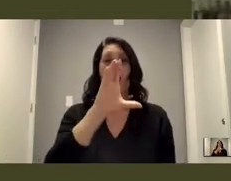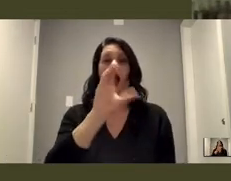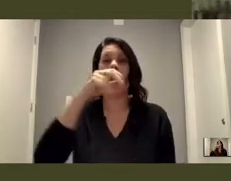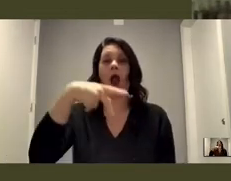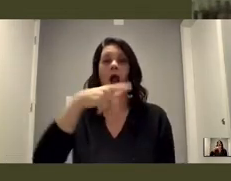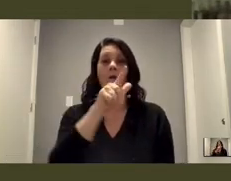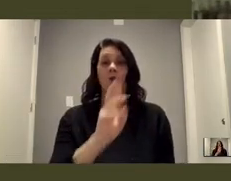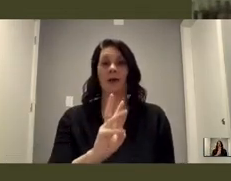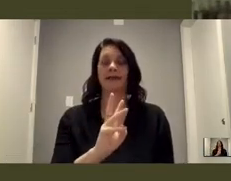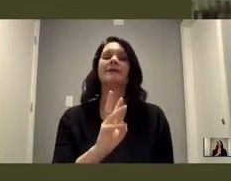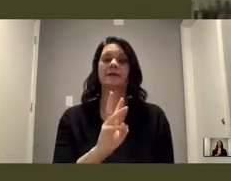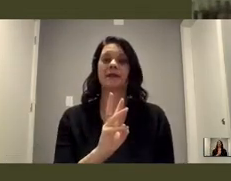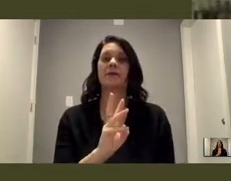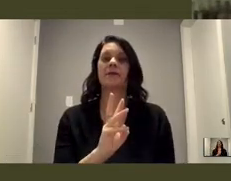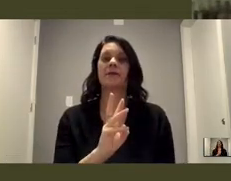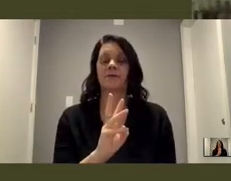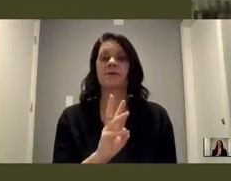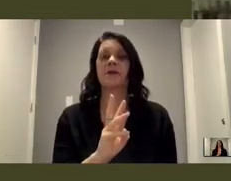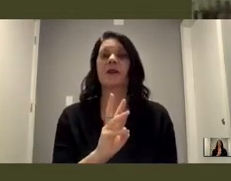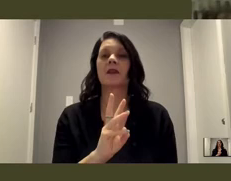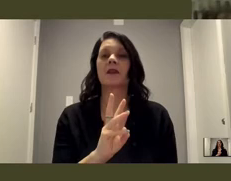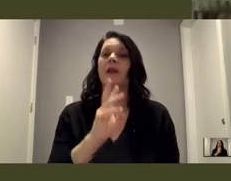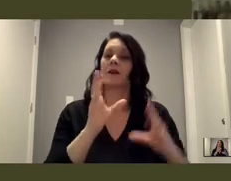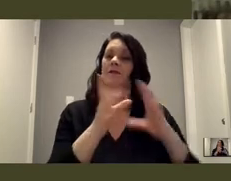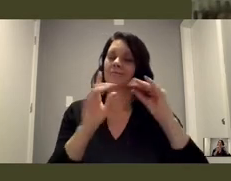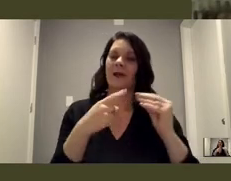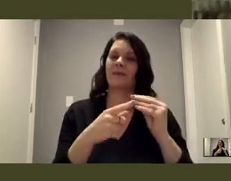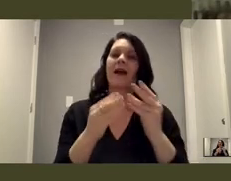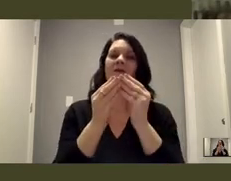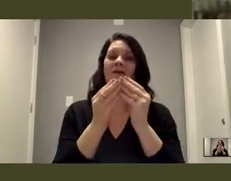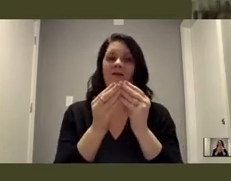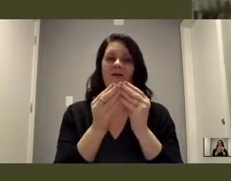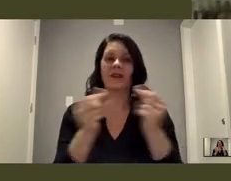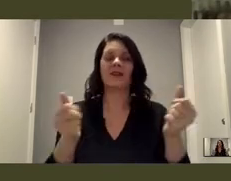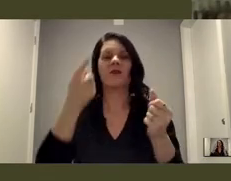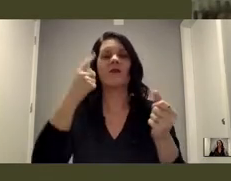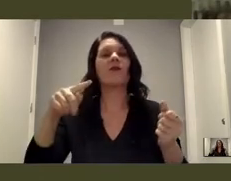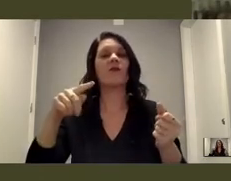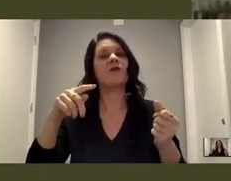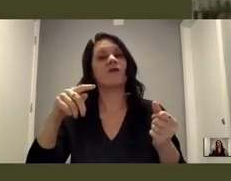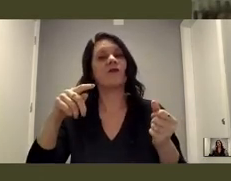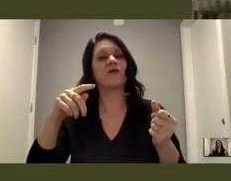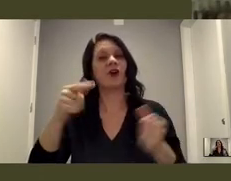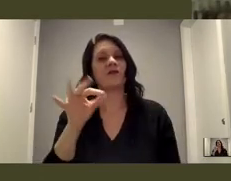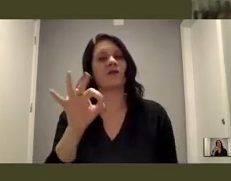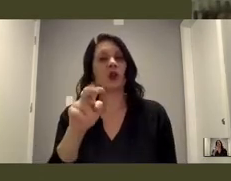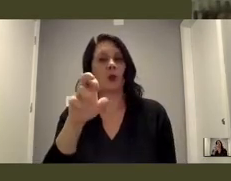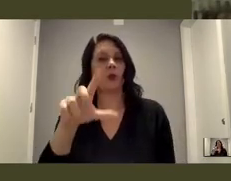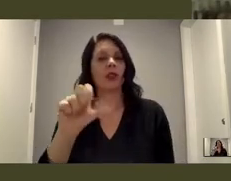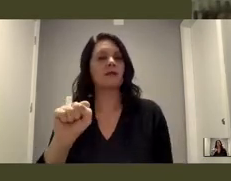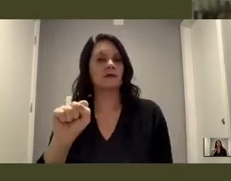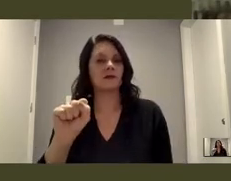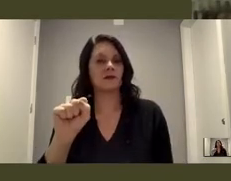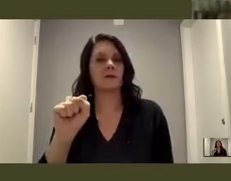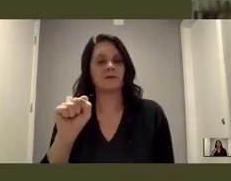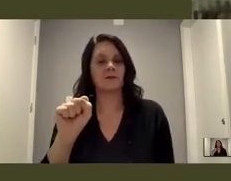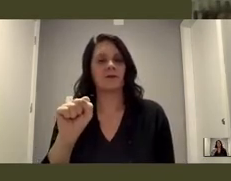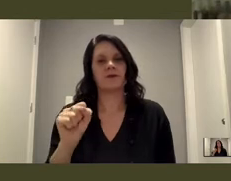saying the phasing out of coal and fossil fuel subsidies. Unfortunately, Frankie's sort of wishes has not been fully